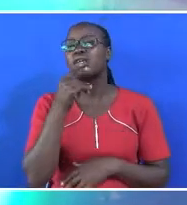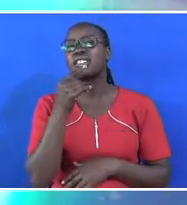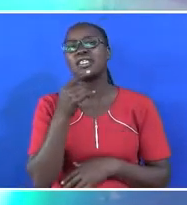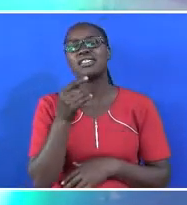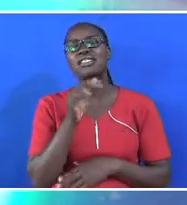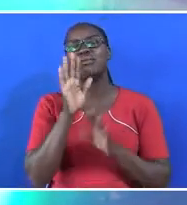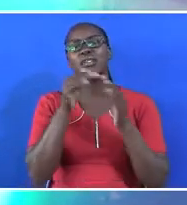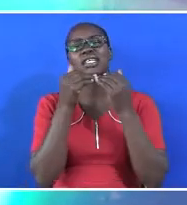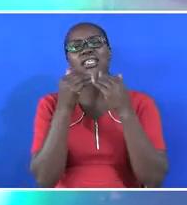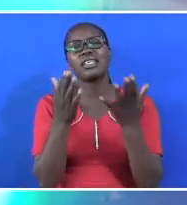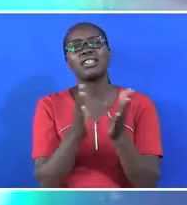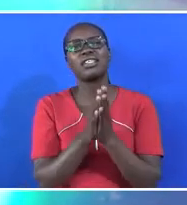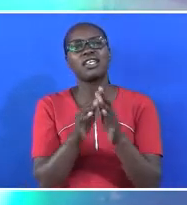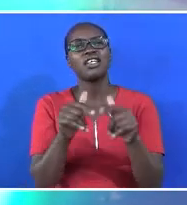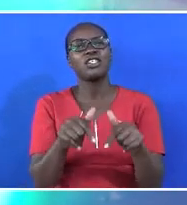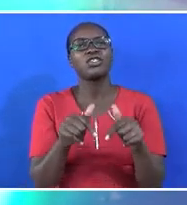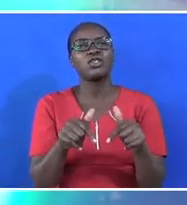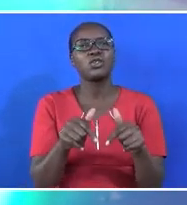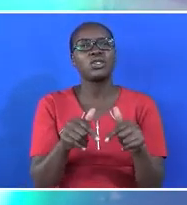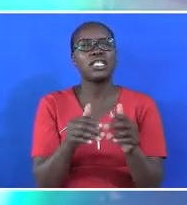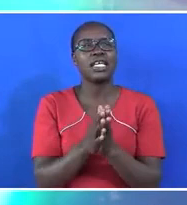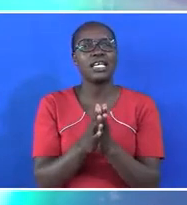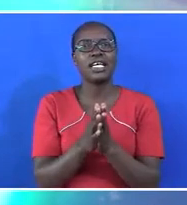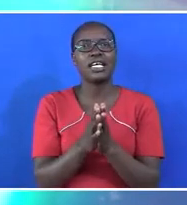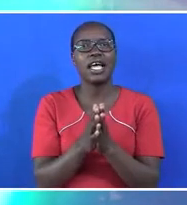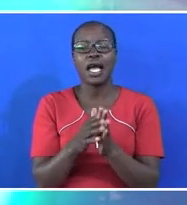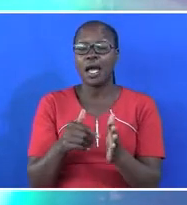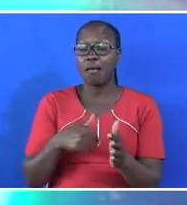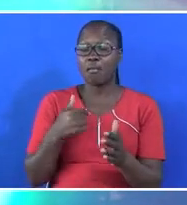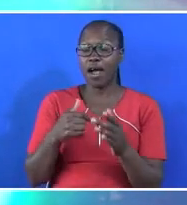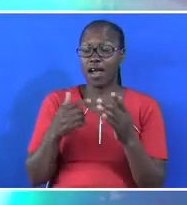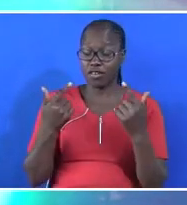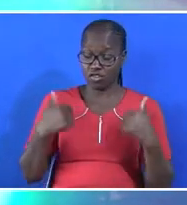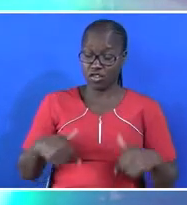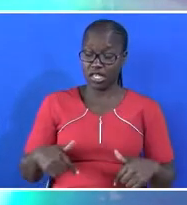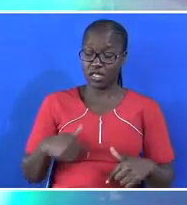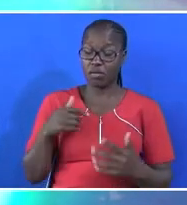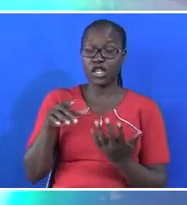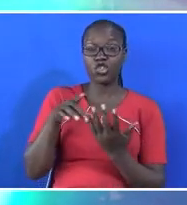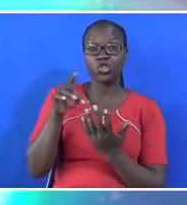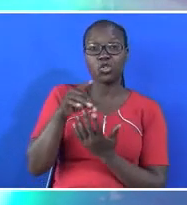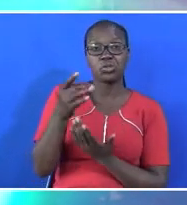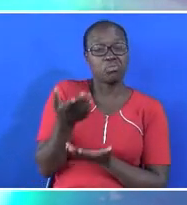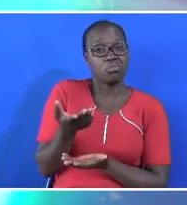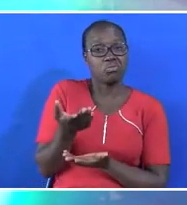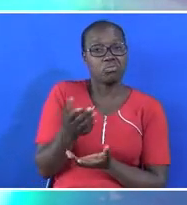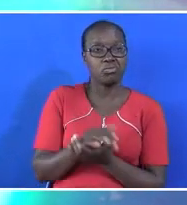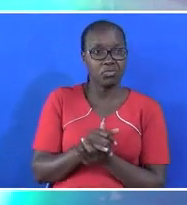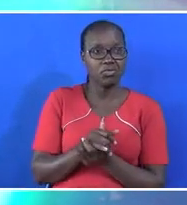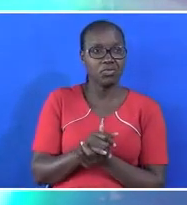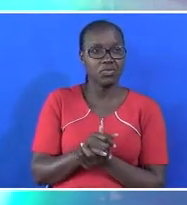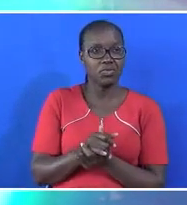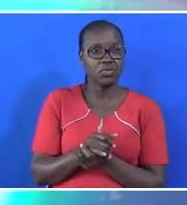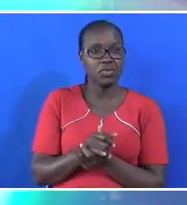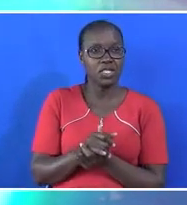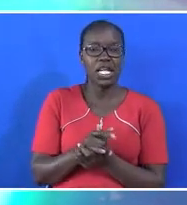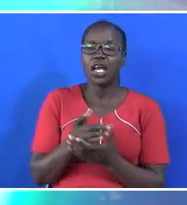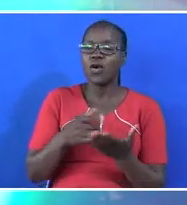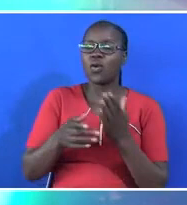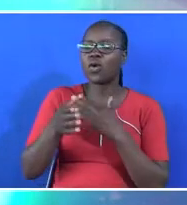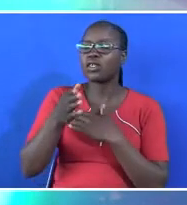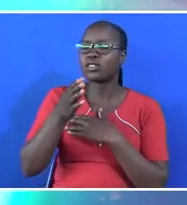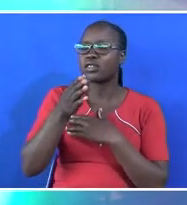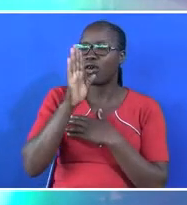says. Today the maxim is my dress, my choice. And what about